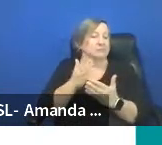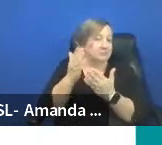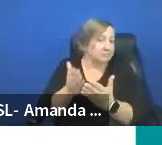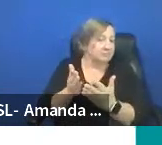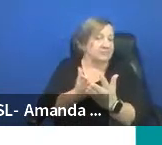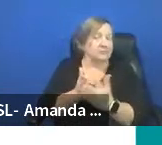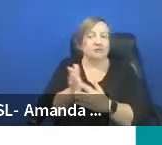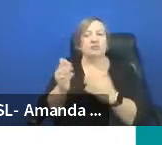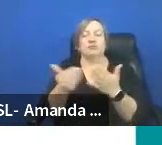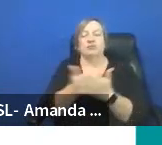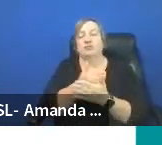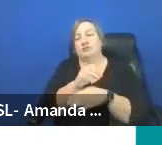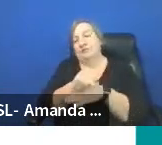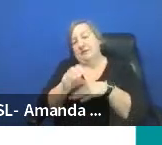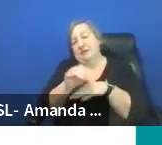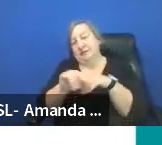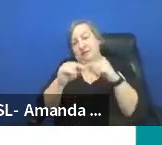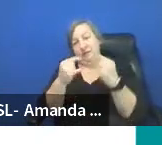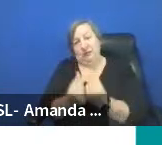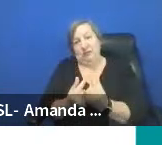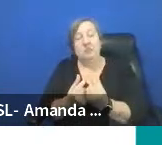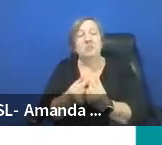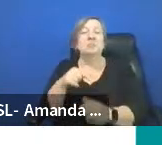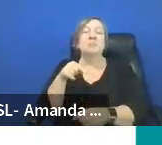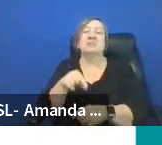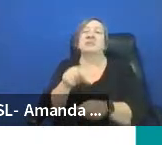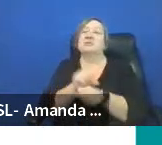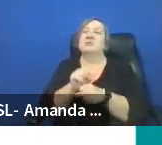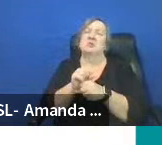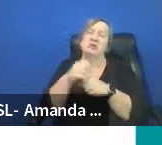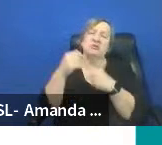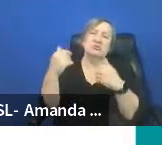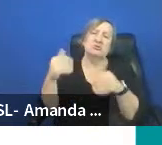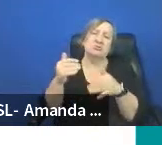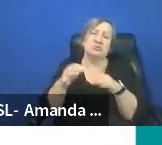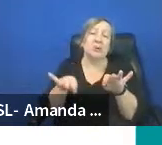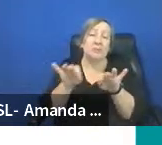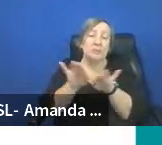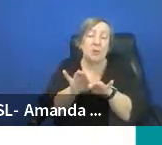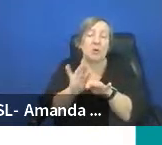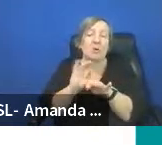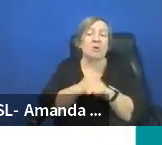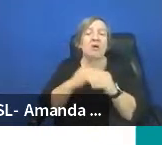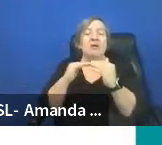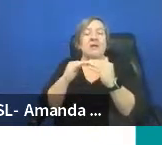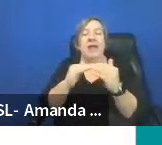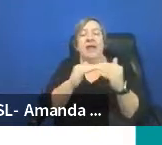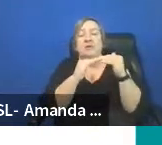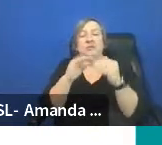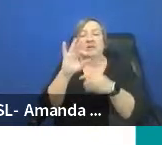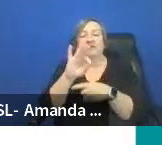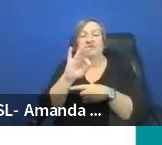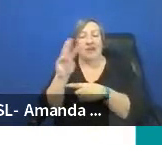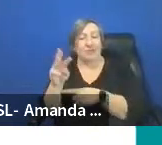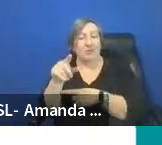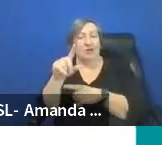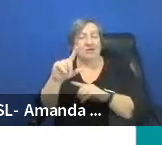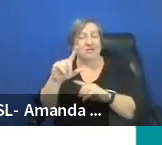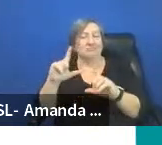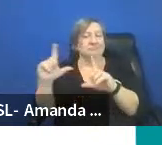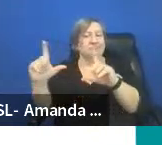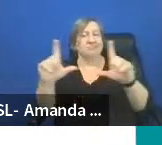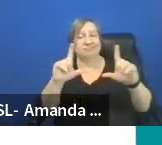this new advisory group. This work is rooted in our equity framework and something you all are familiar with